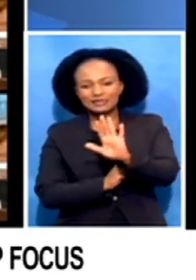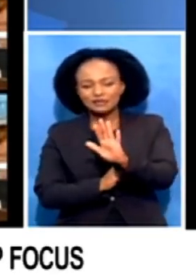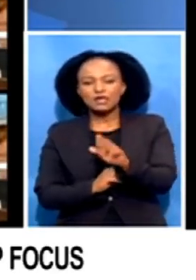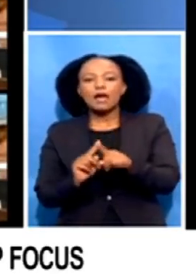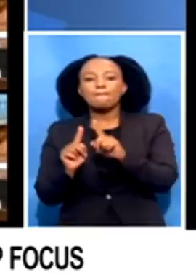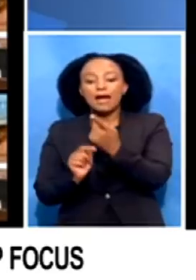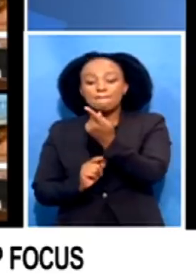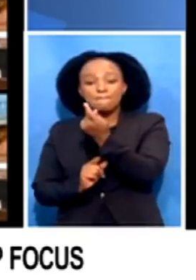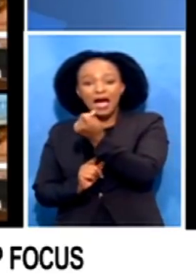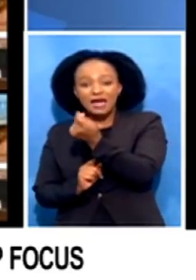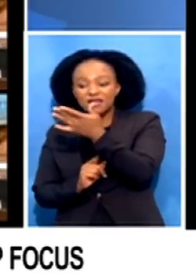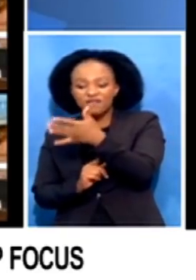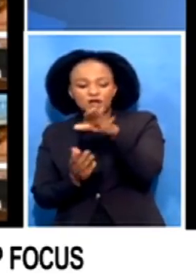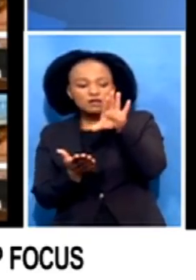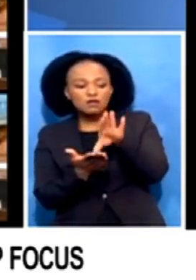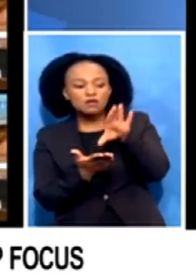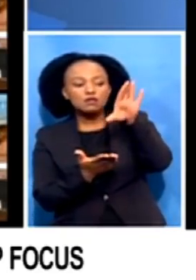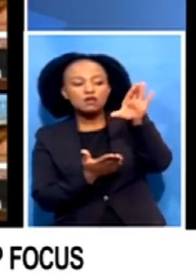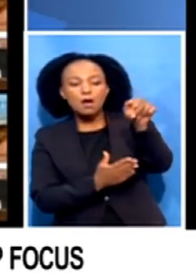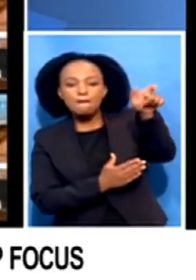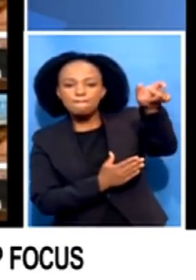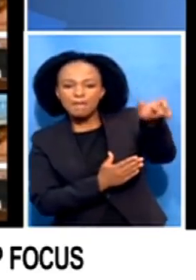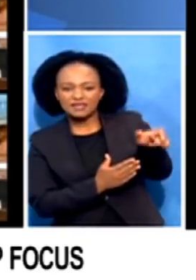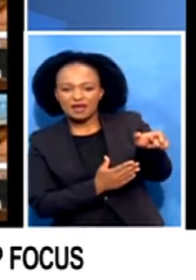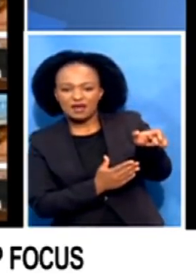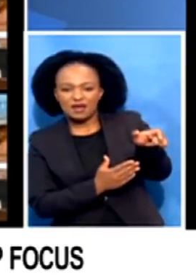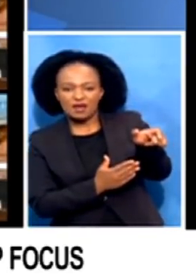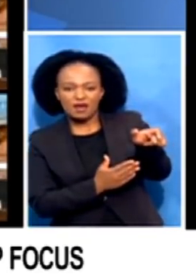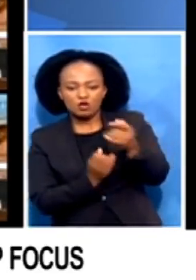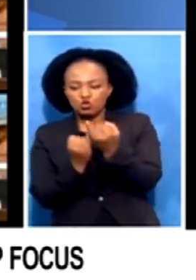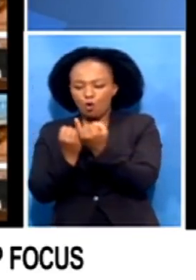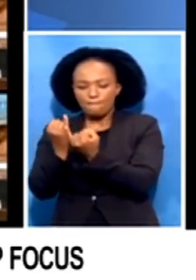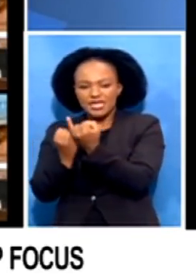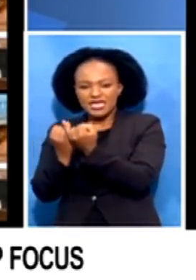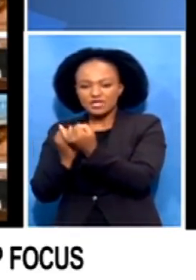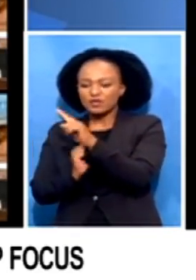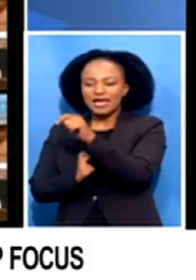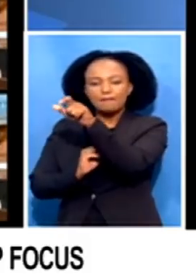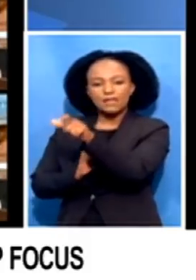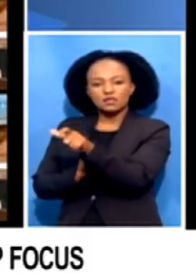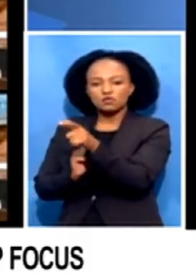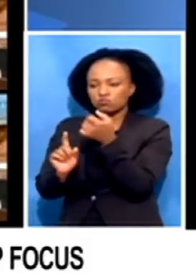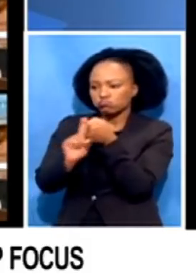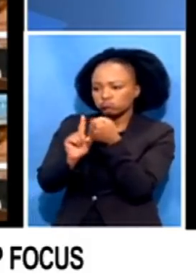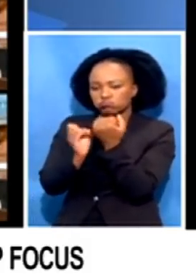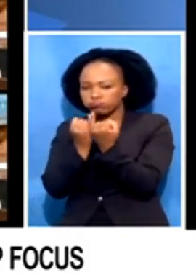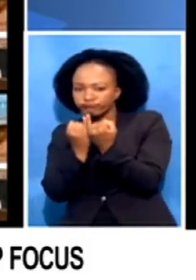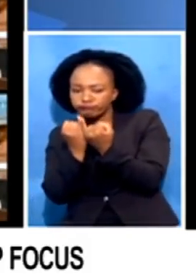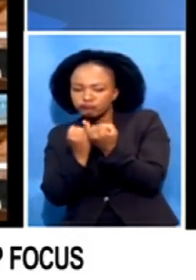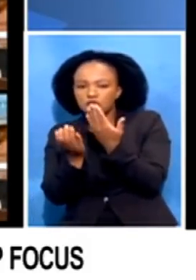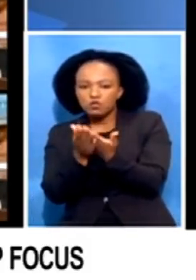compete with his colleagues in his party so that he can win, right? And in our view, that